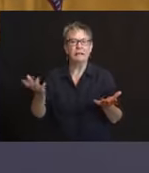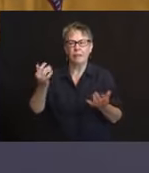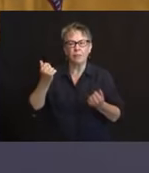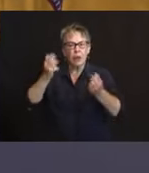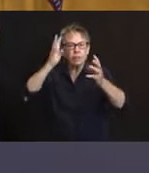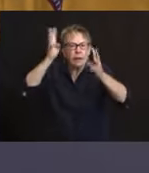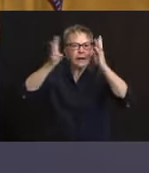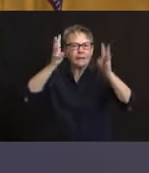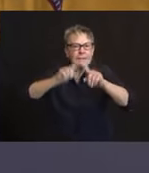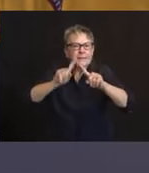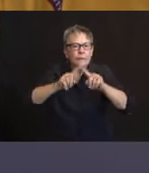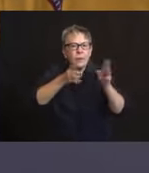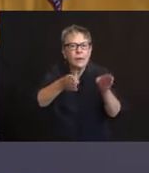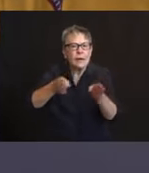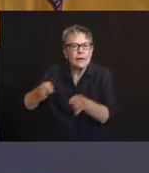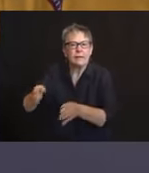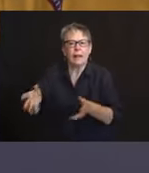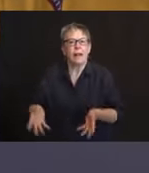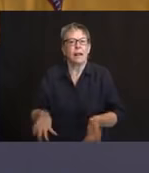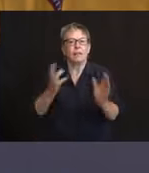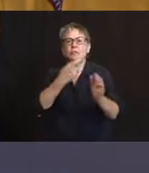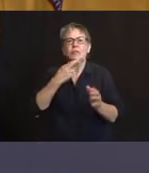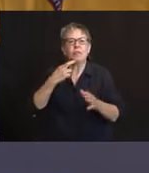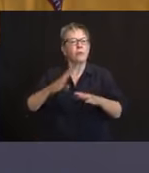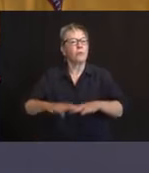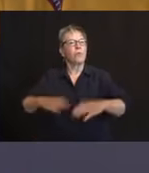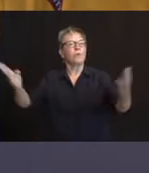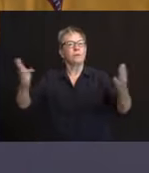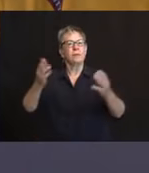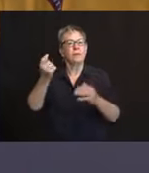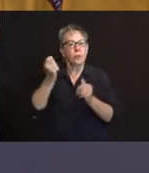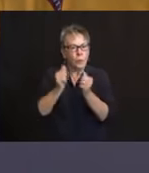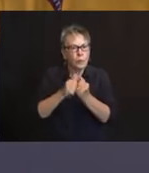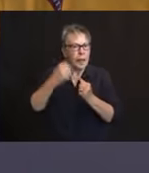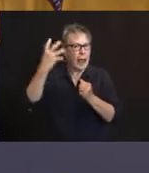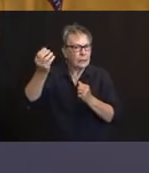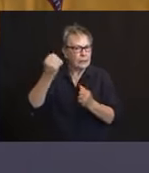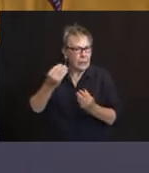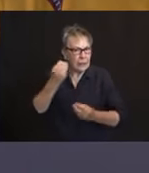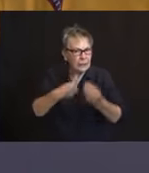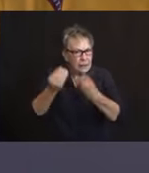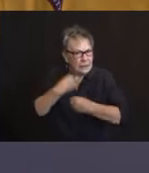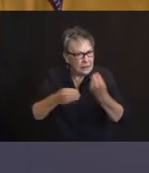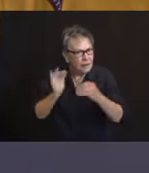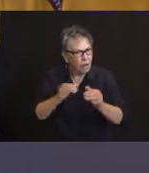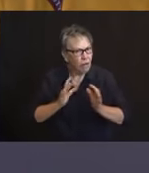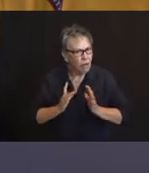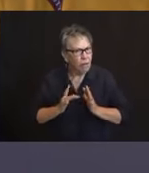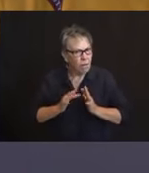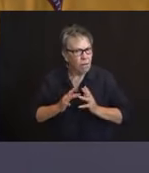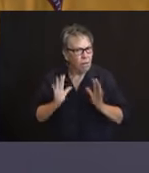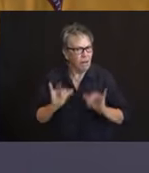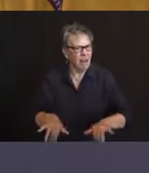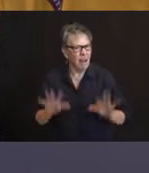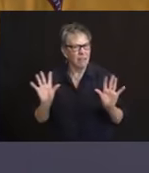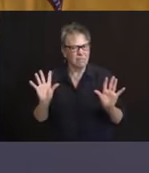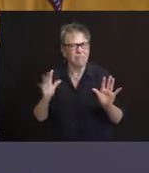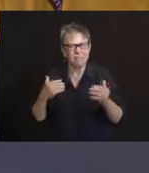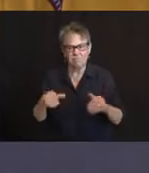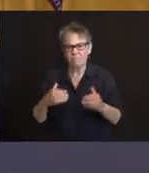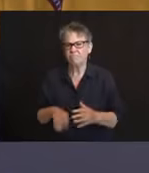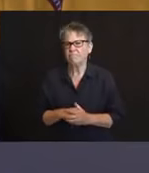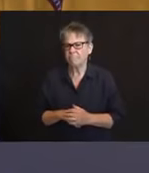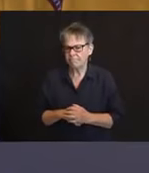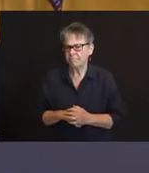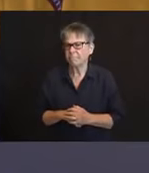overwhelming, absolutely overwhelming. So hats off. That's a great point to have made. So thank you. Before we move on, Dan is with